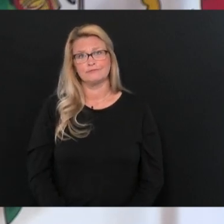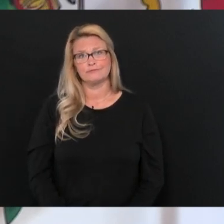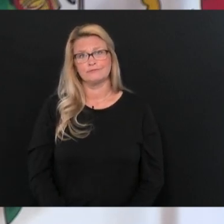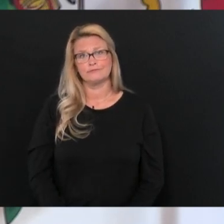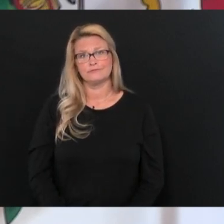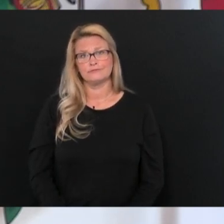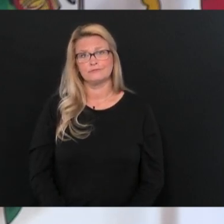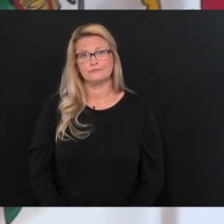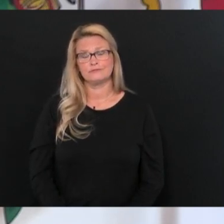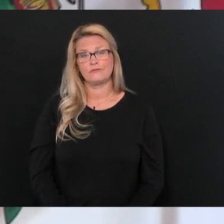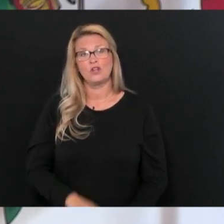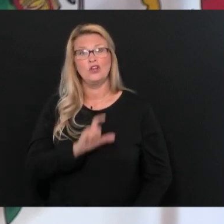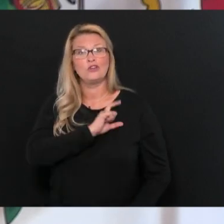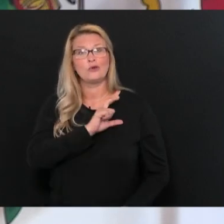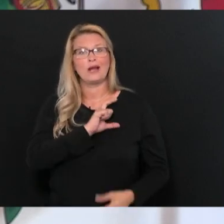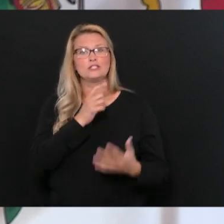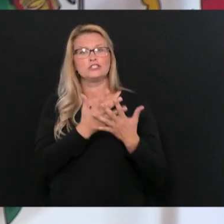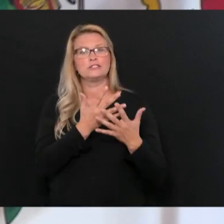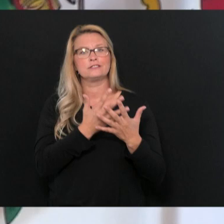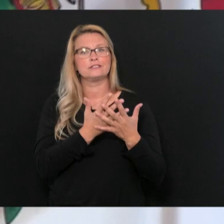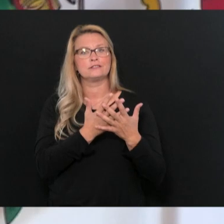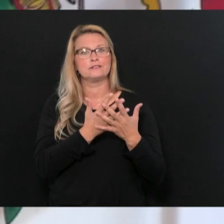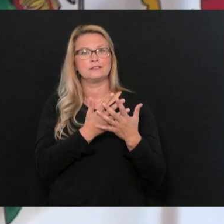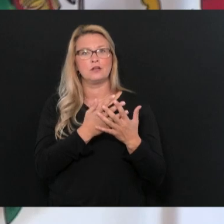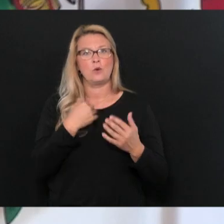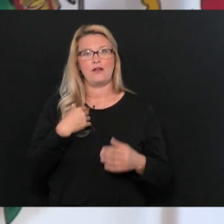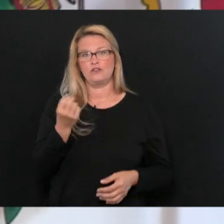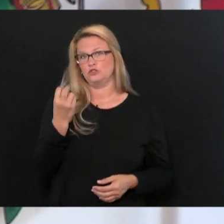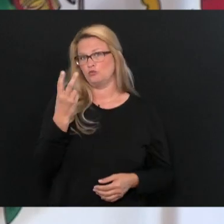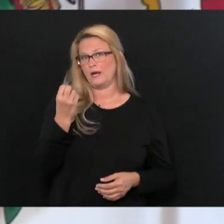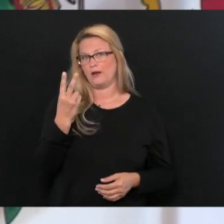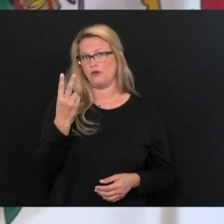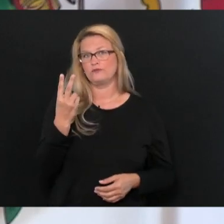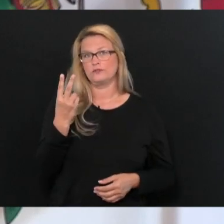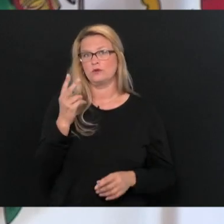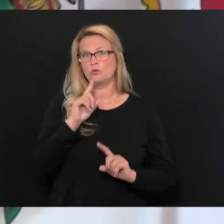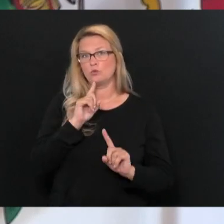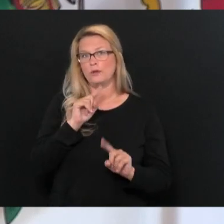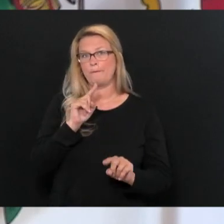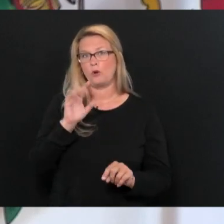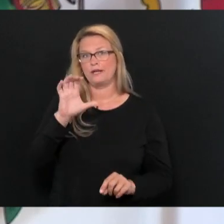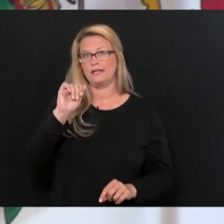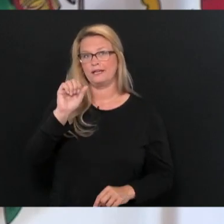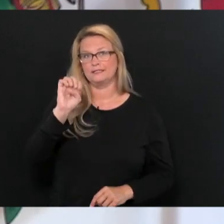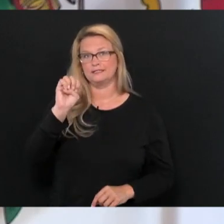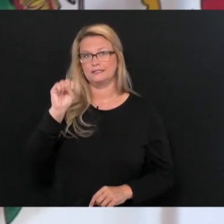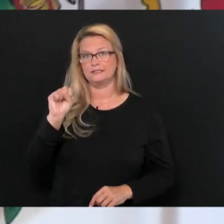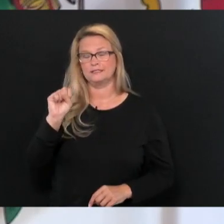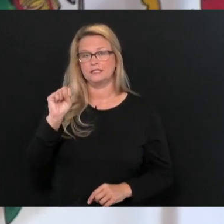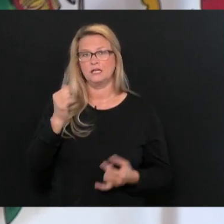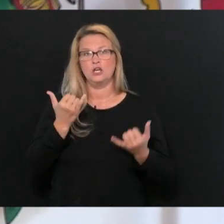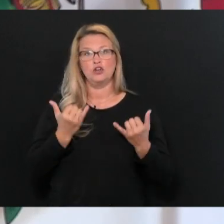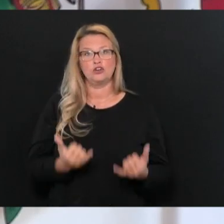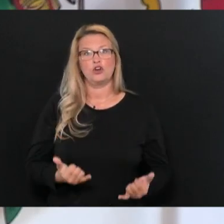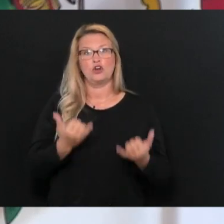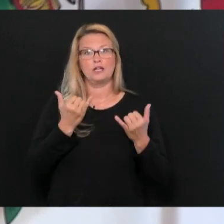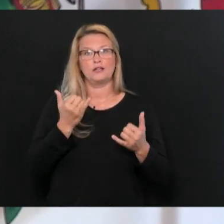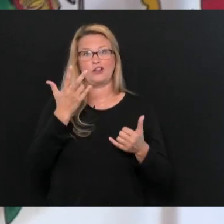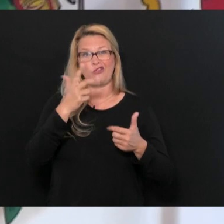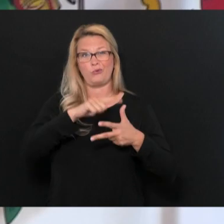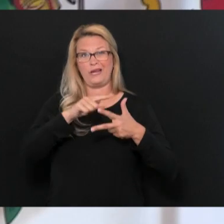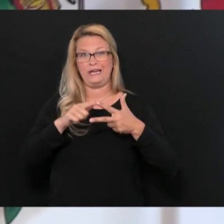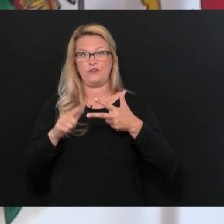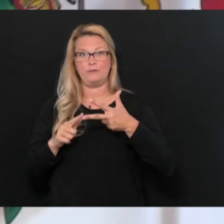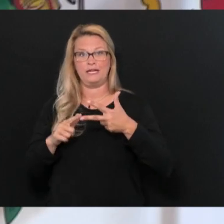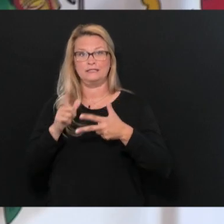From a corrections update, we have 12 cases now, and currently that are in 3